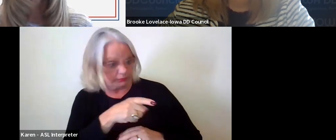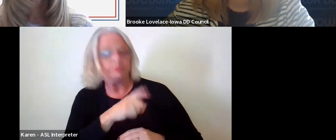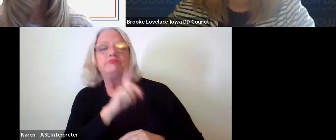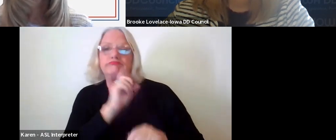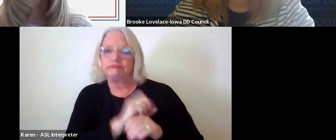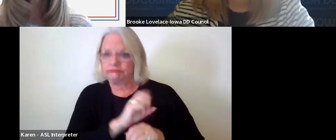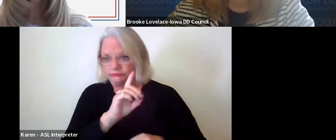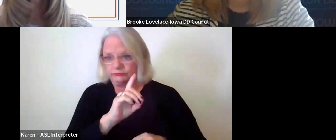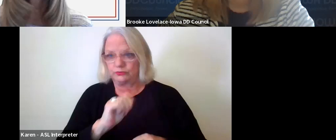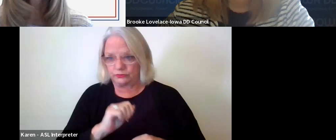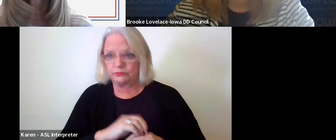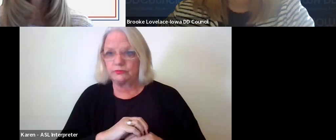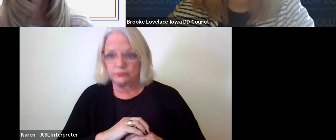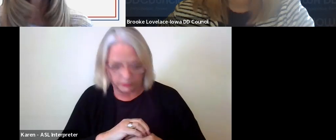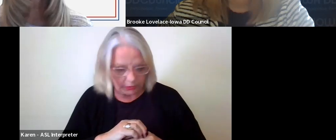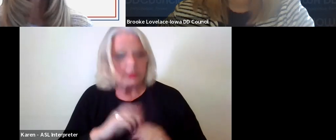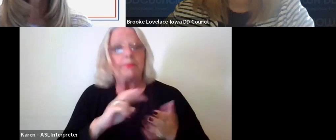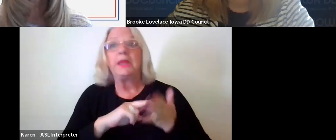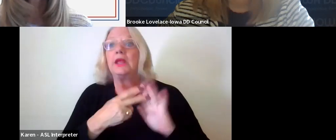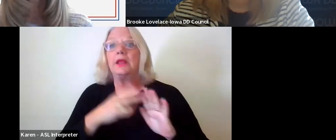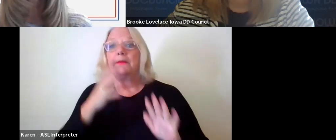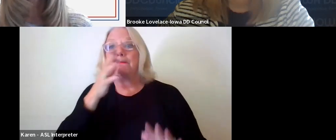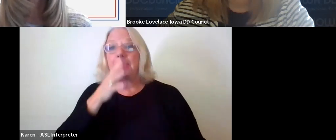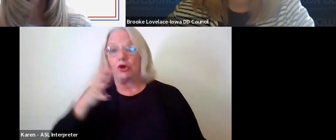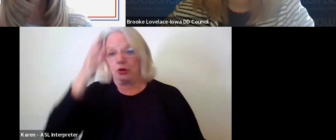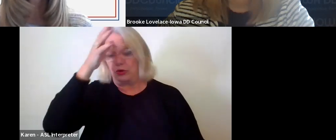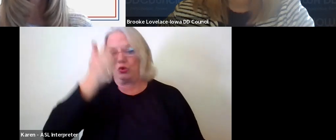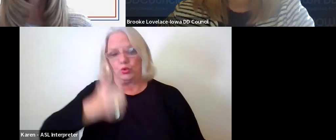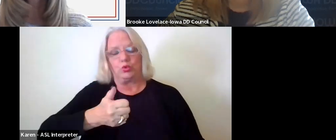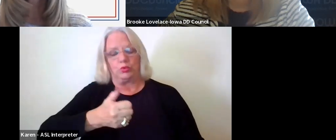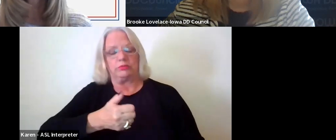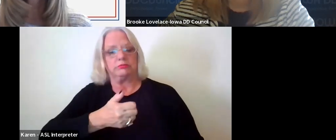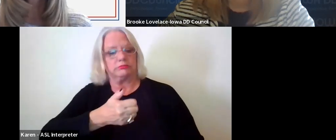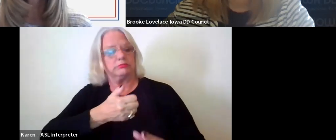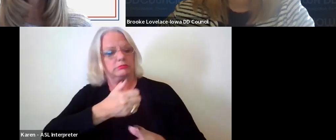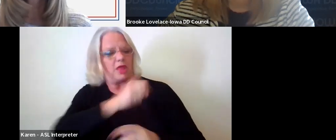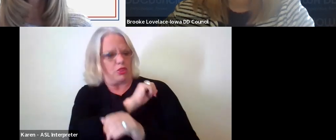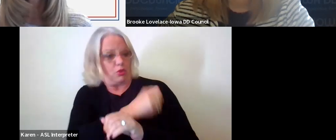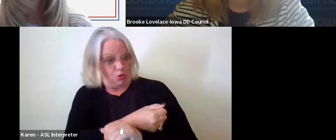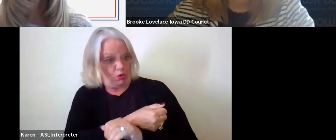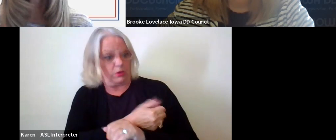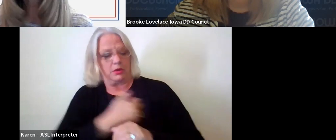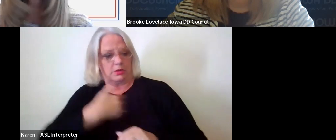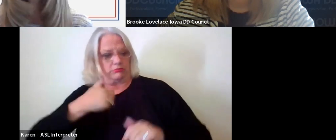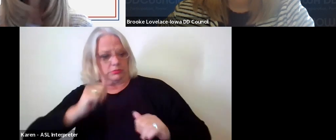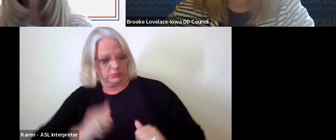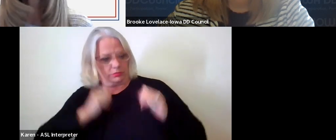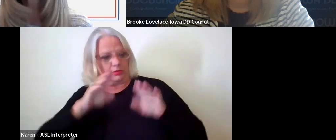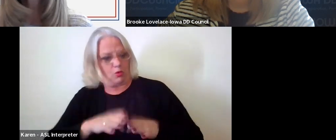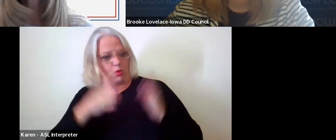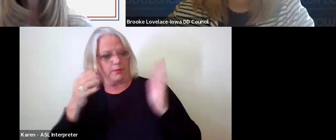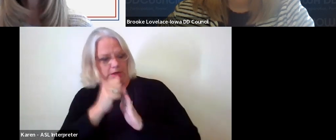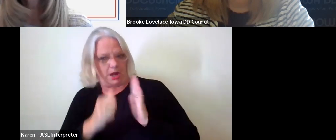disability. The parent or individual with financial authority may open the account on behalf of the eligible individual. And in that case,